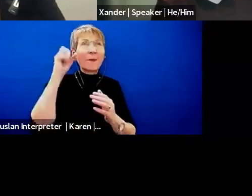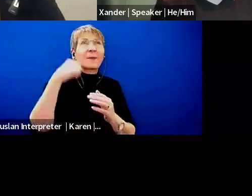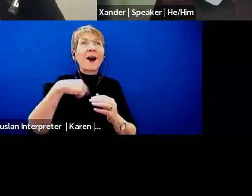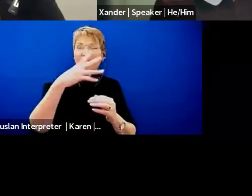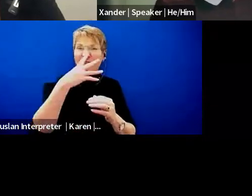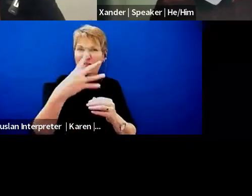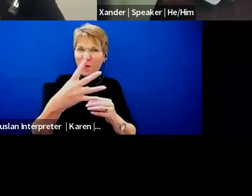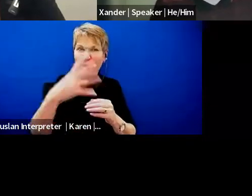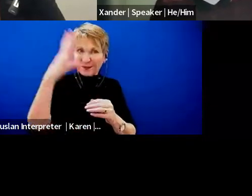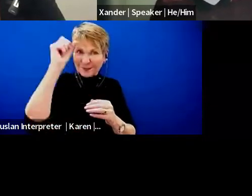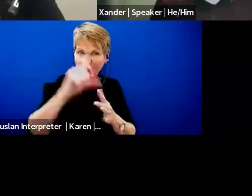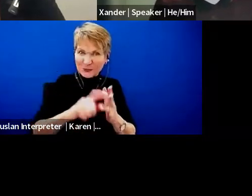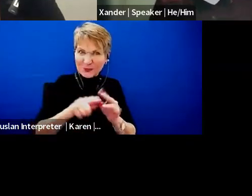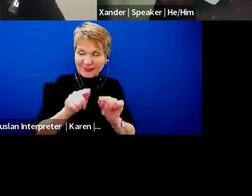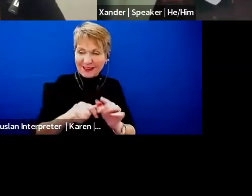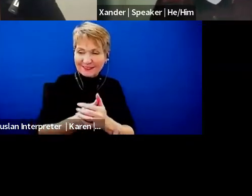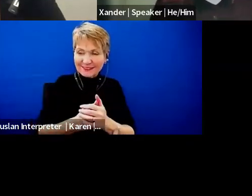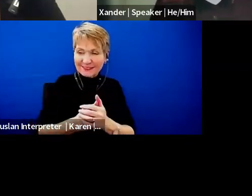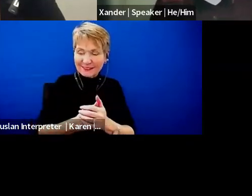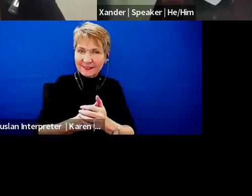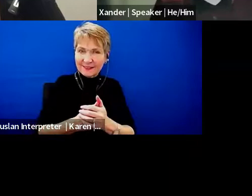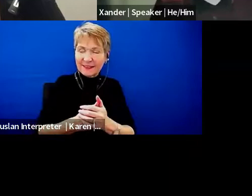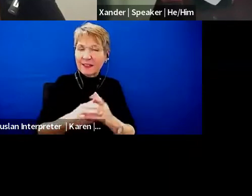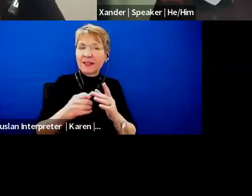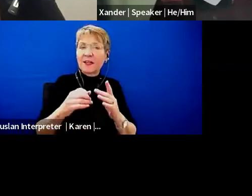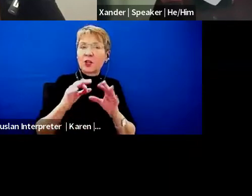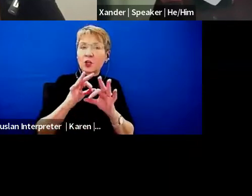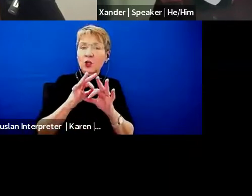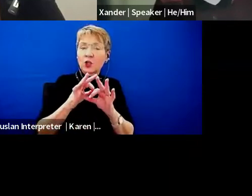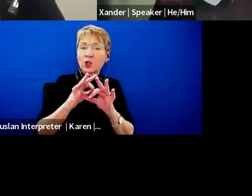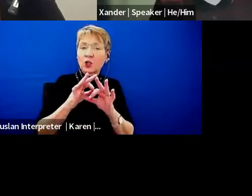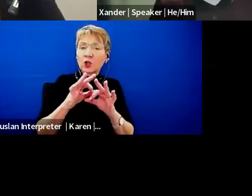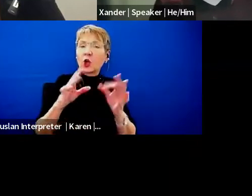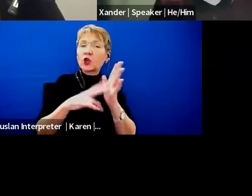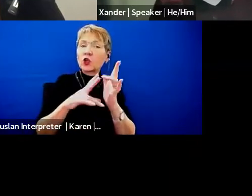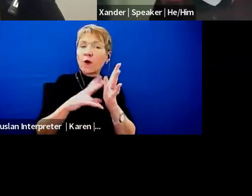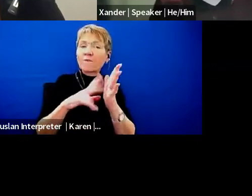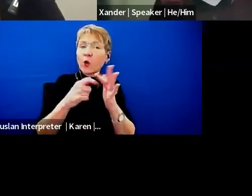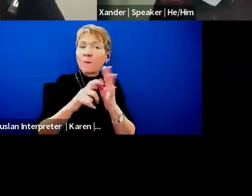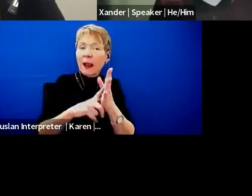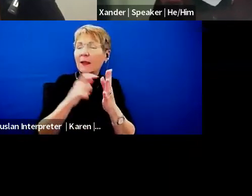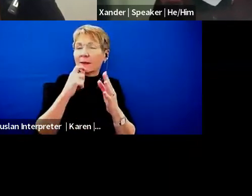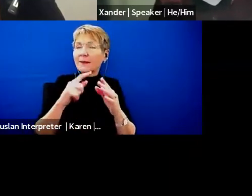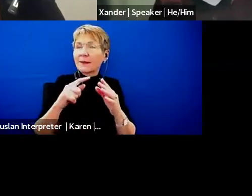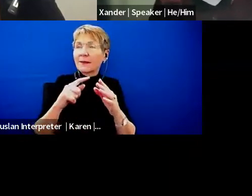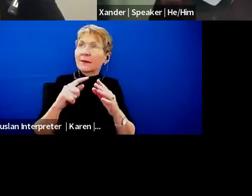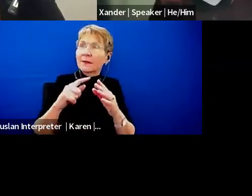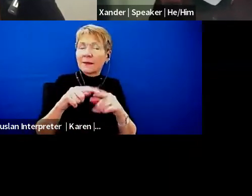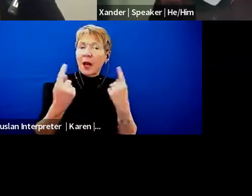this. Obviously, being nonverbal, there's another layer to this, but if your child is able to communicate